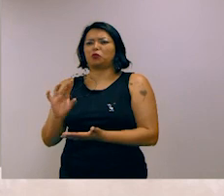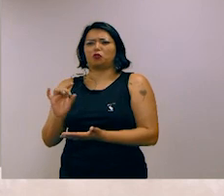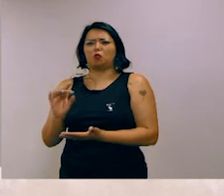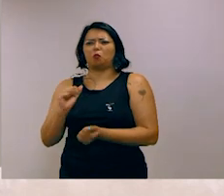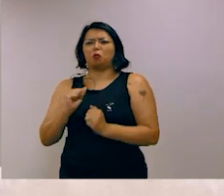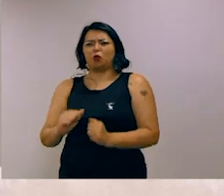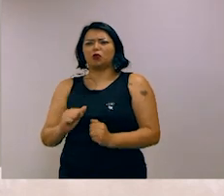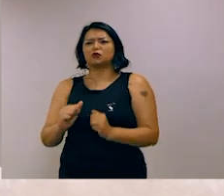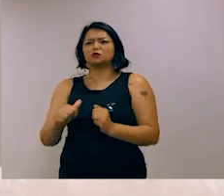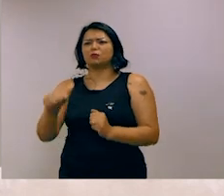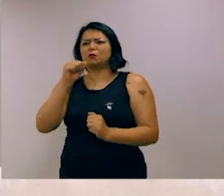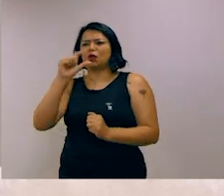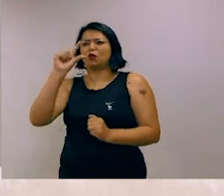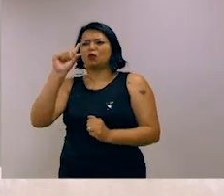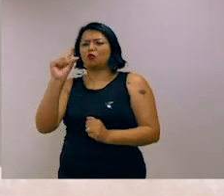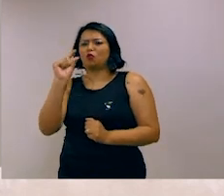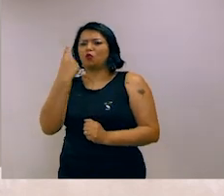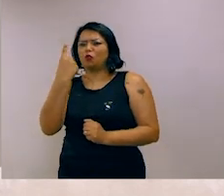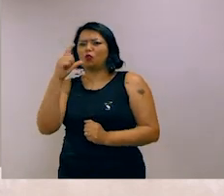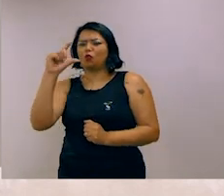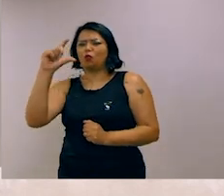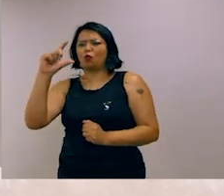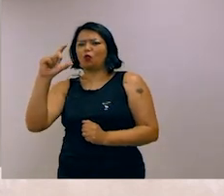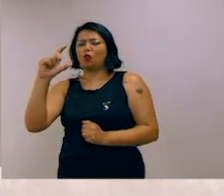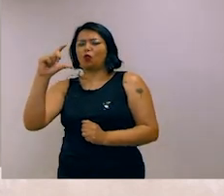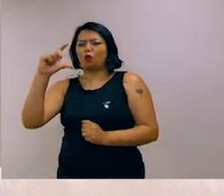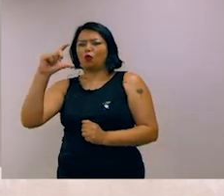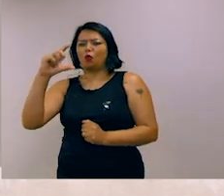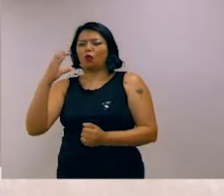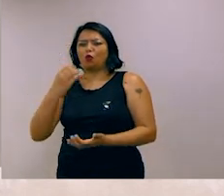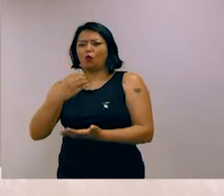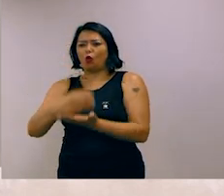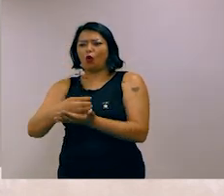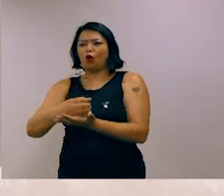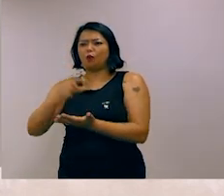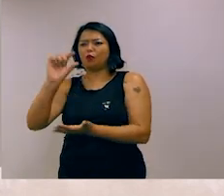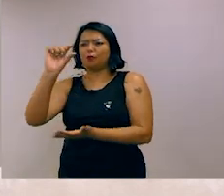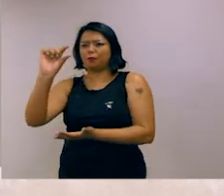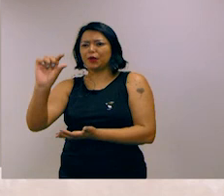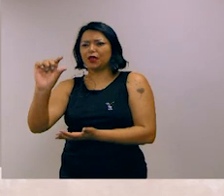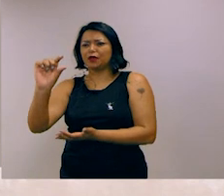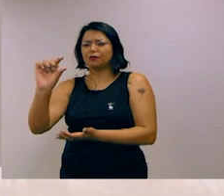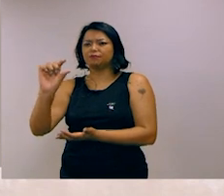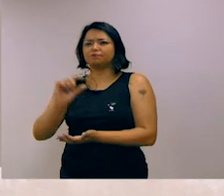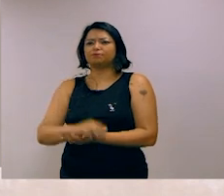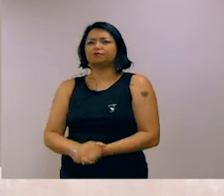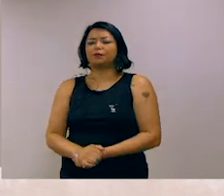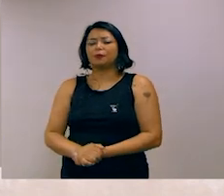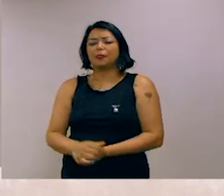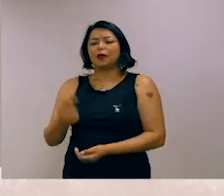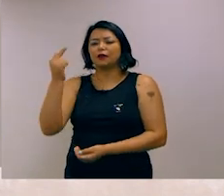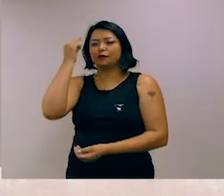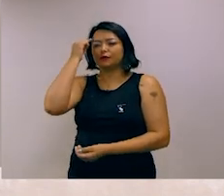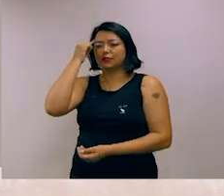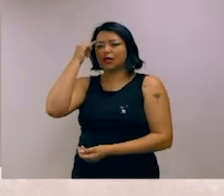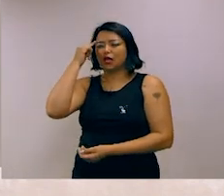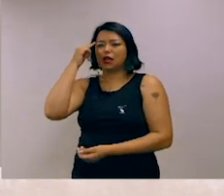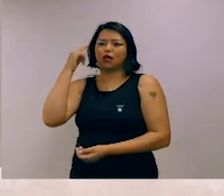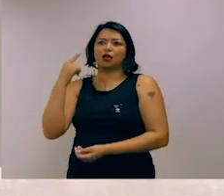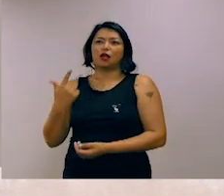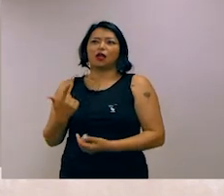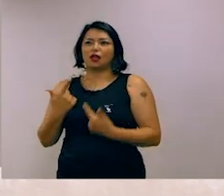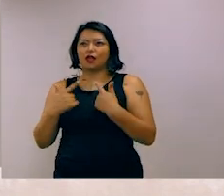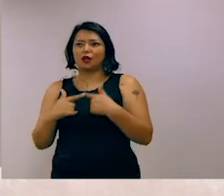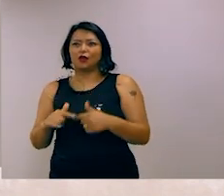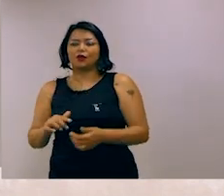by default, if you think about it now, using the behavioral language you've just learned, is supposed to maybe add some